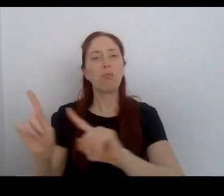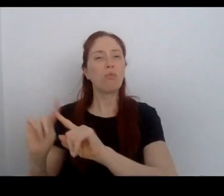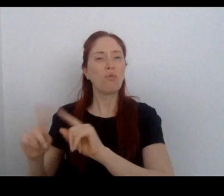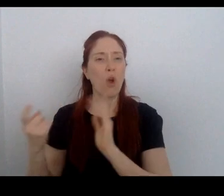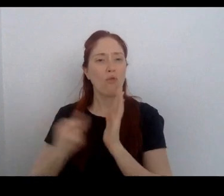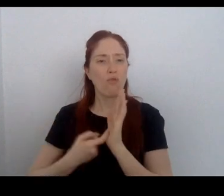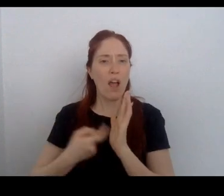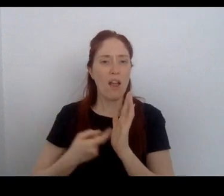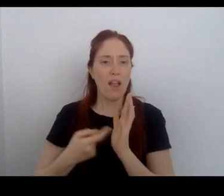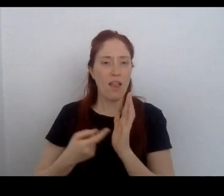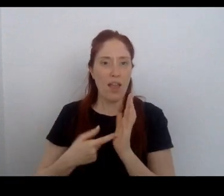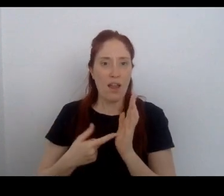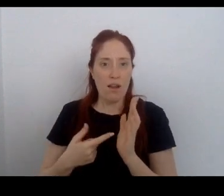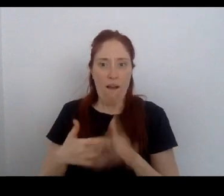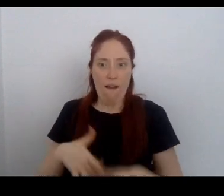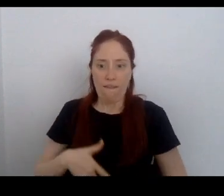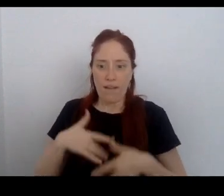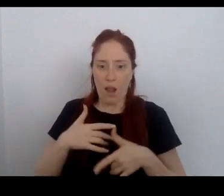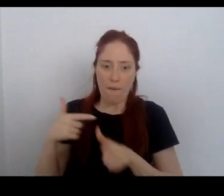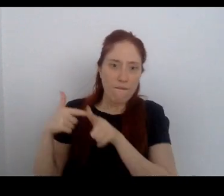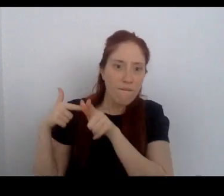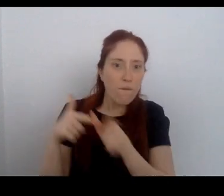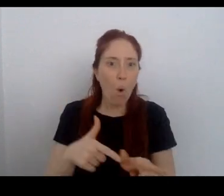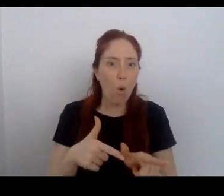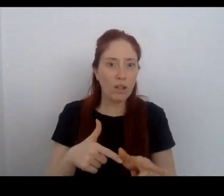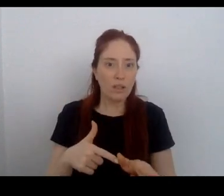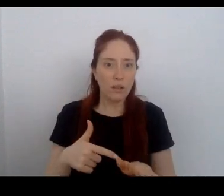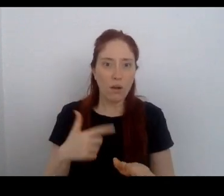rather than feeling as though you're enthralled to